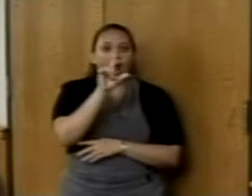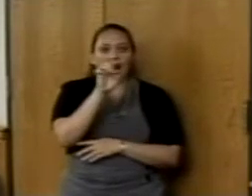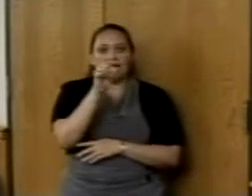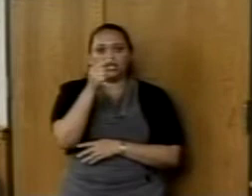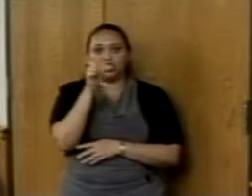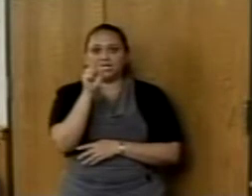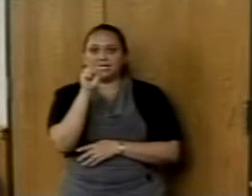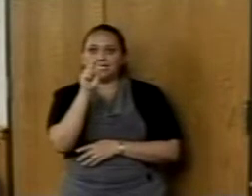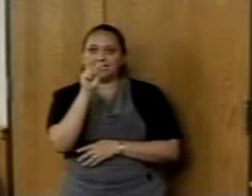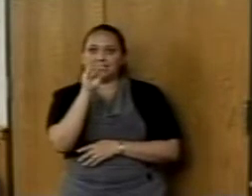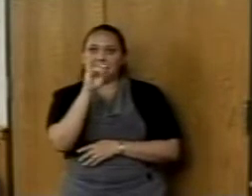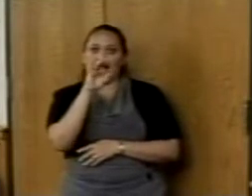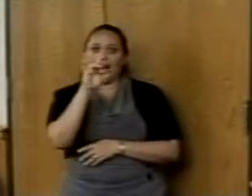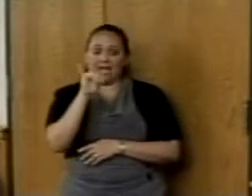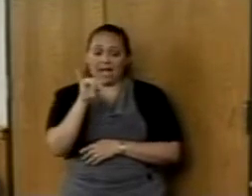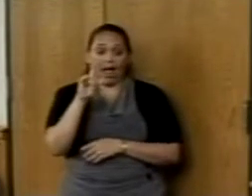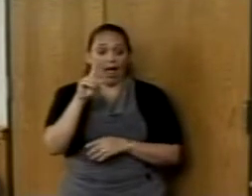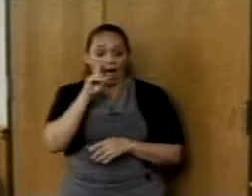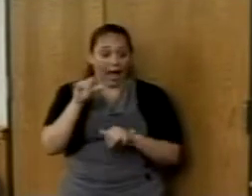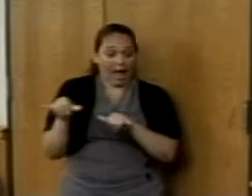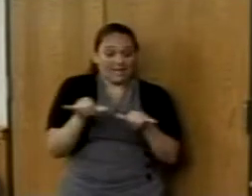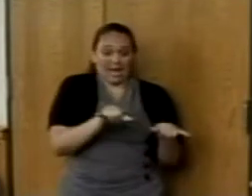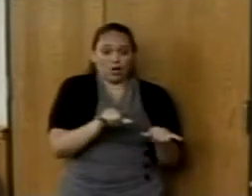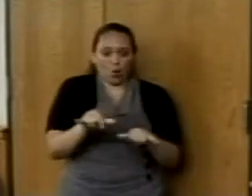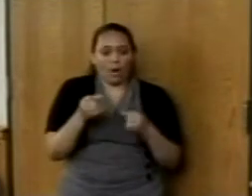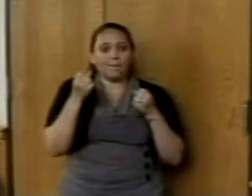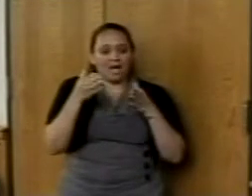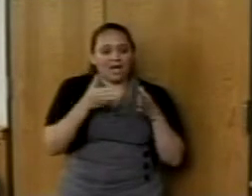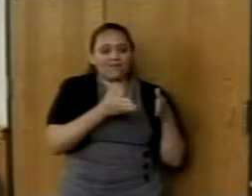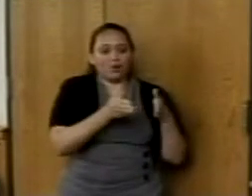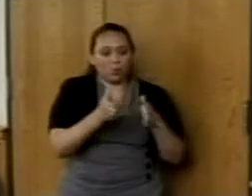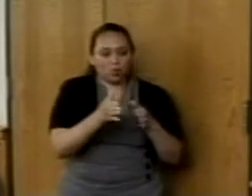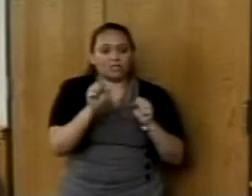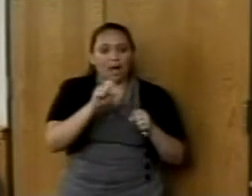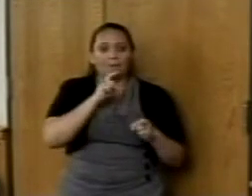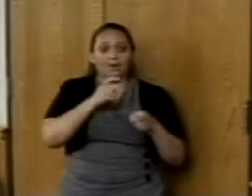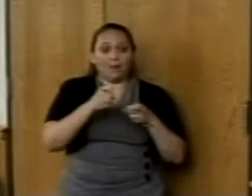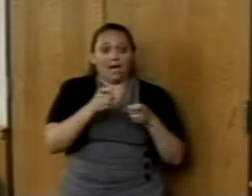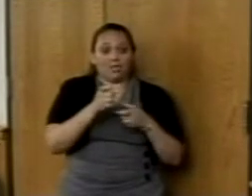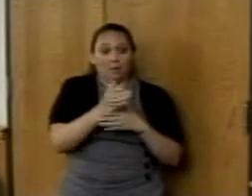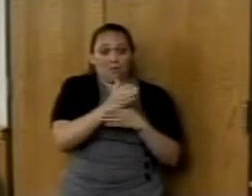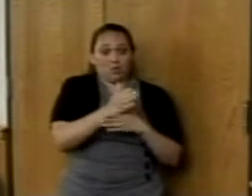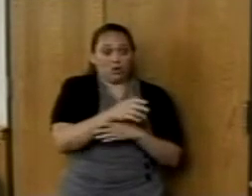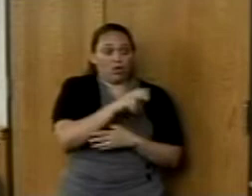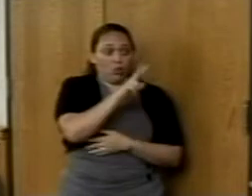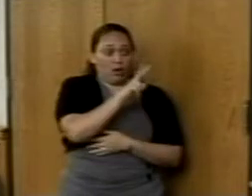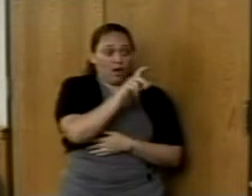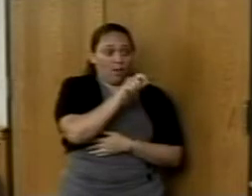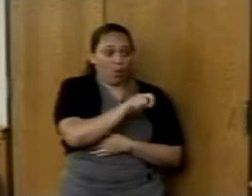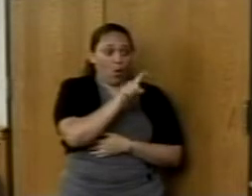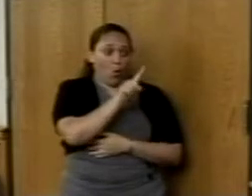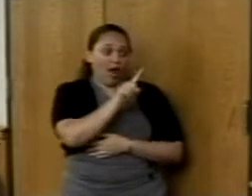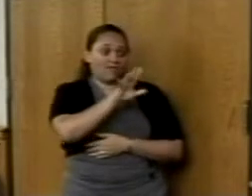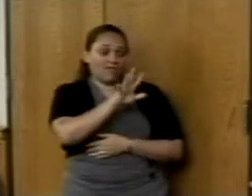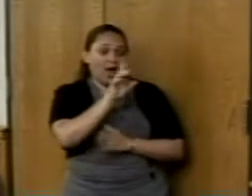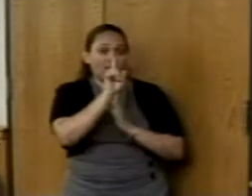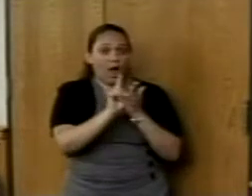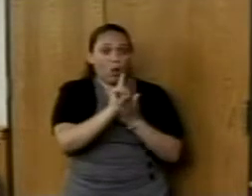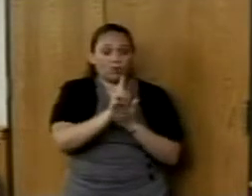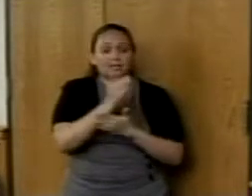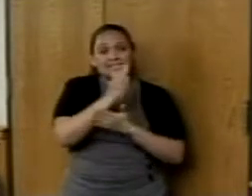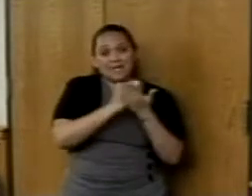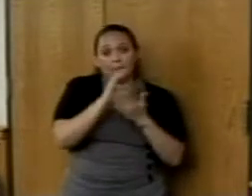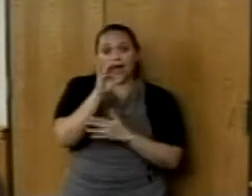identical and recognizes that many of the routes can be managed within 3.15 hours, and in some cases they